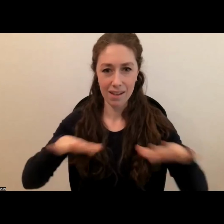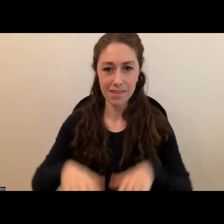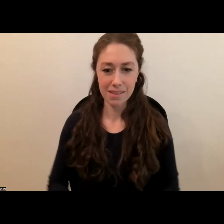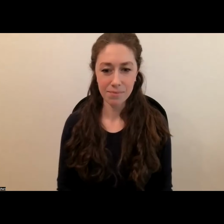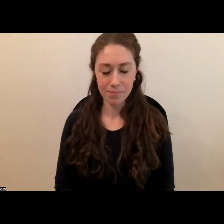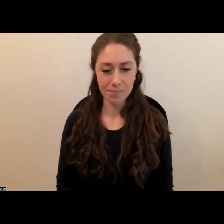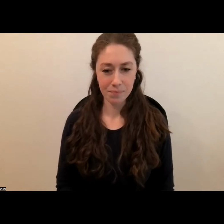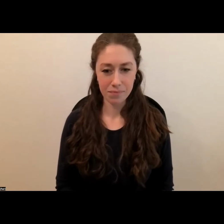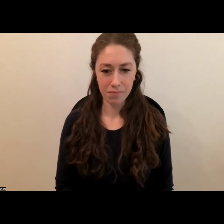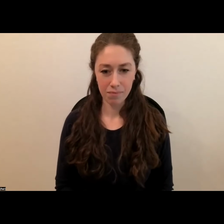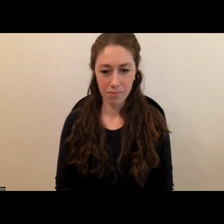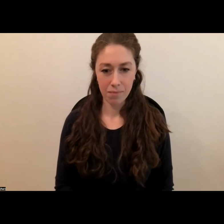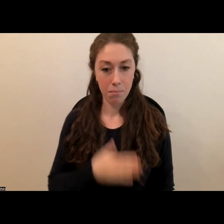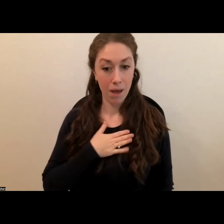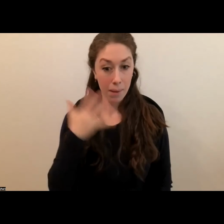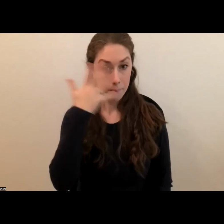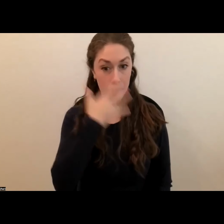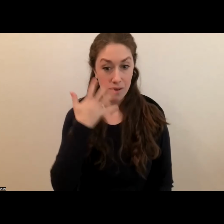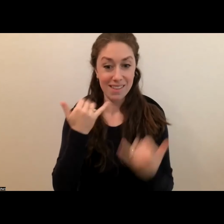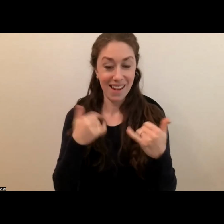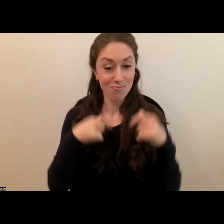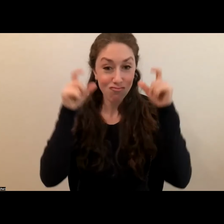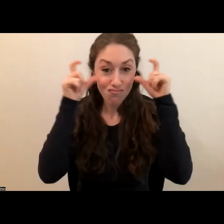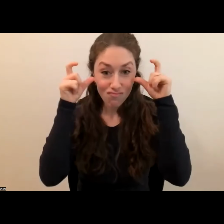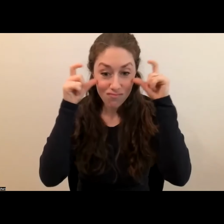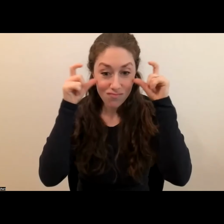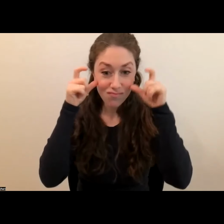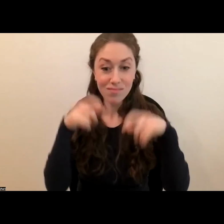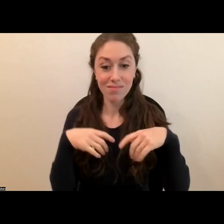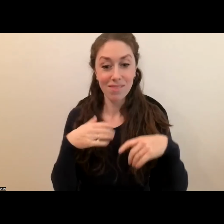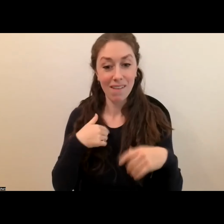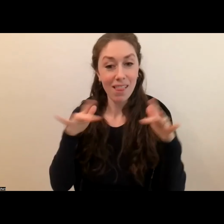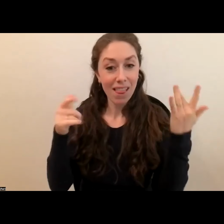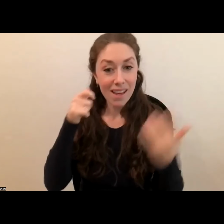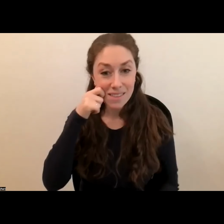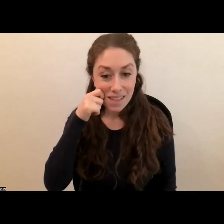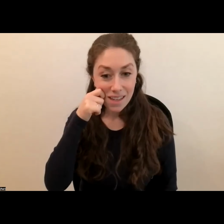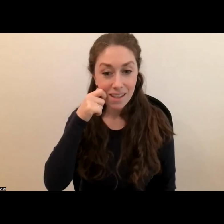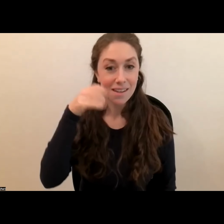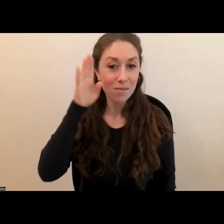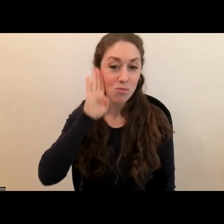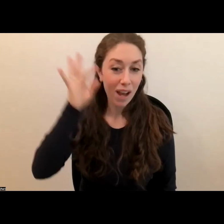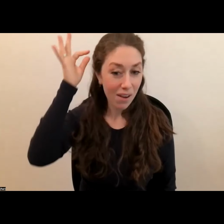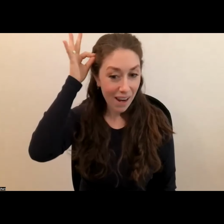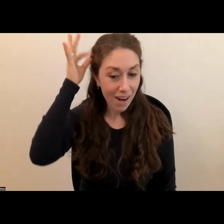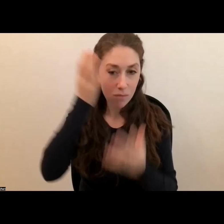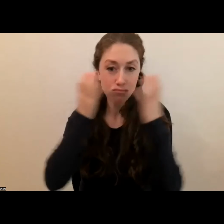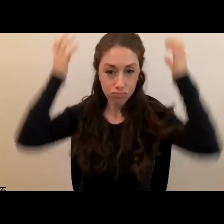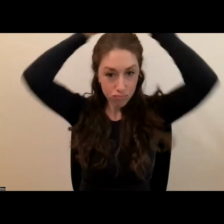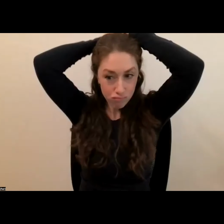My appearance, I'm wearing glasses. I have light skin. I have brown hair and it's pulled off of my